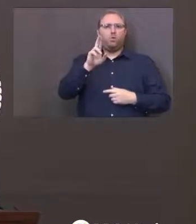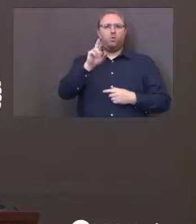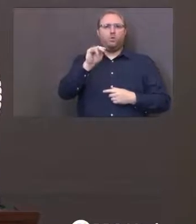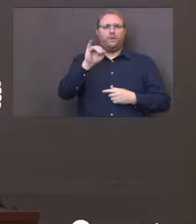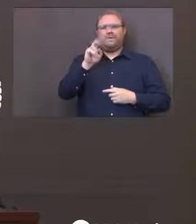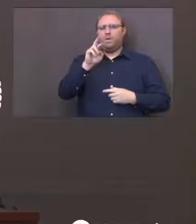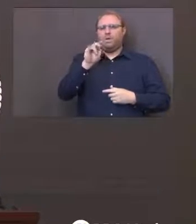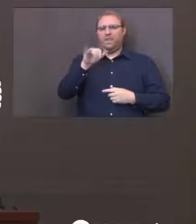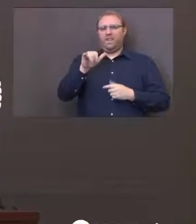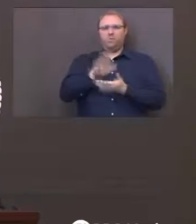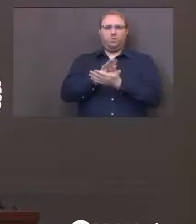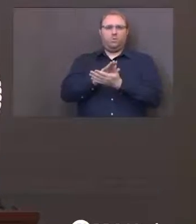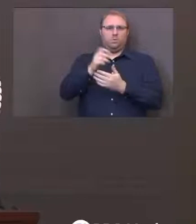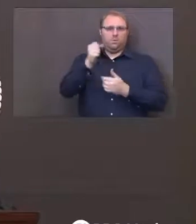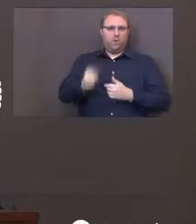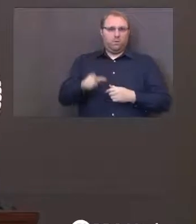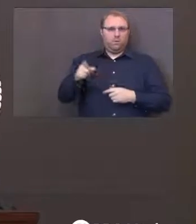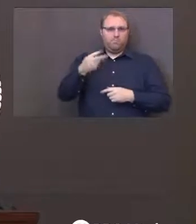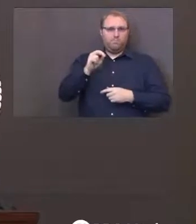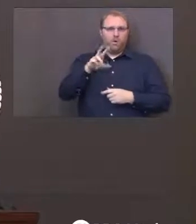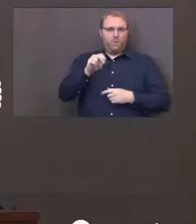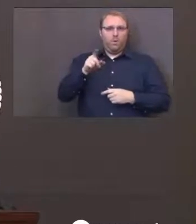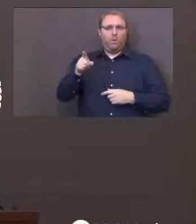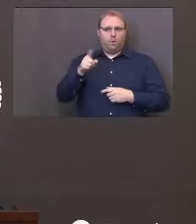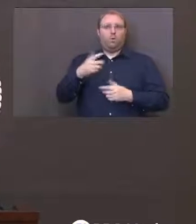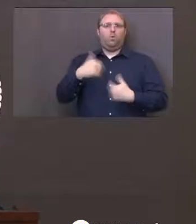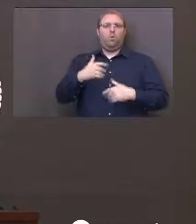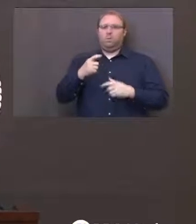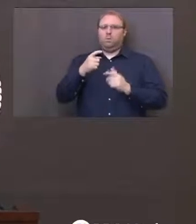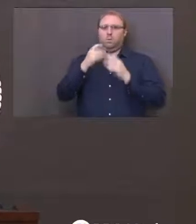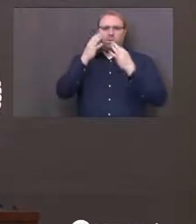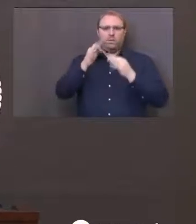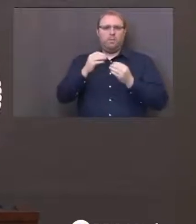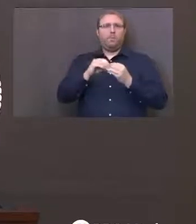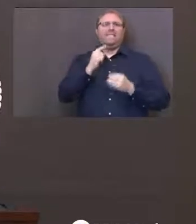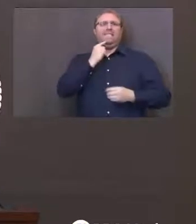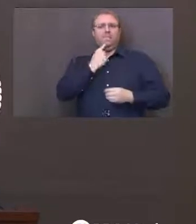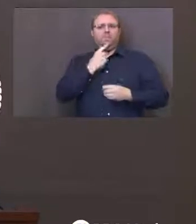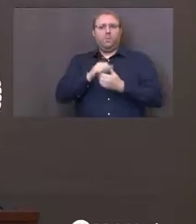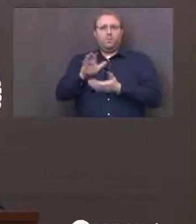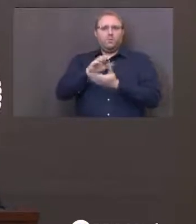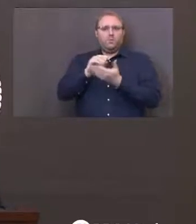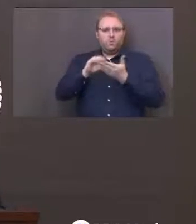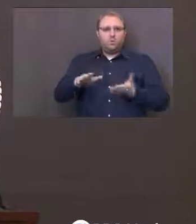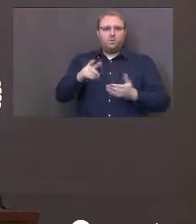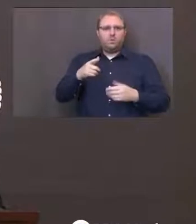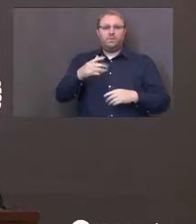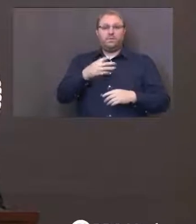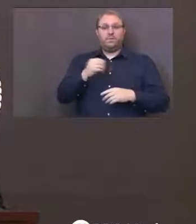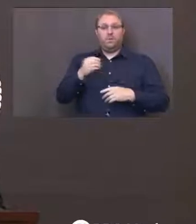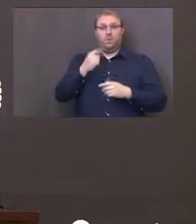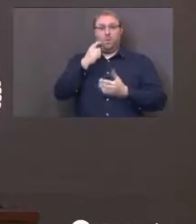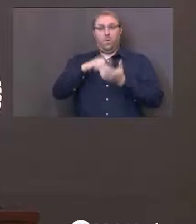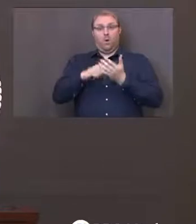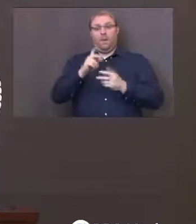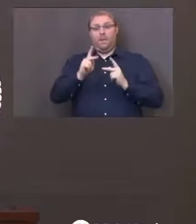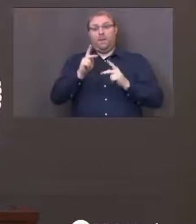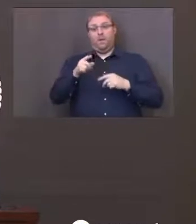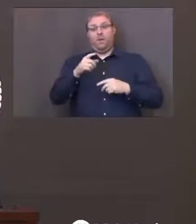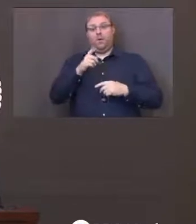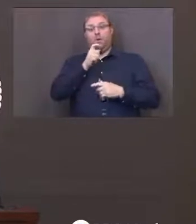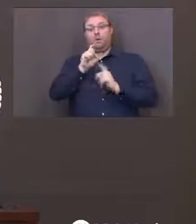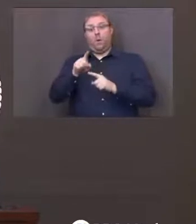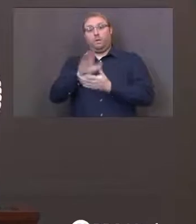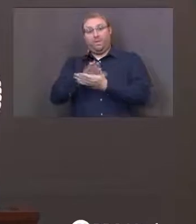of mandating mask wearing on campus with our students. Yet off campus, some of the students have been conducting themselves